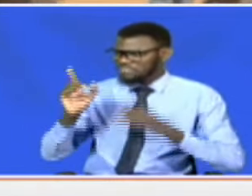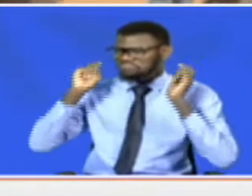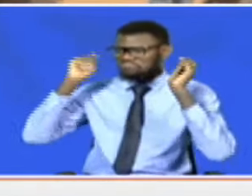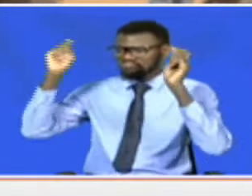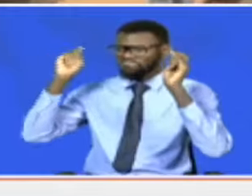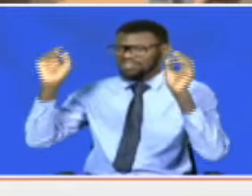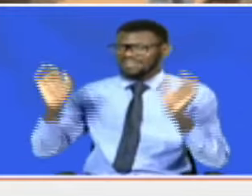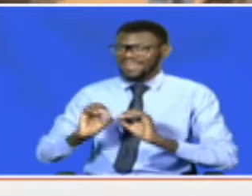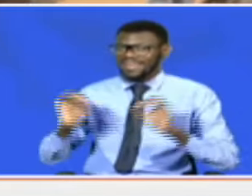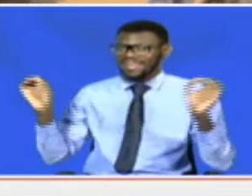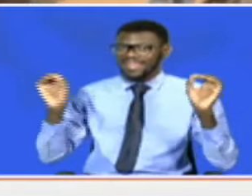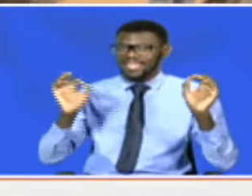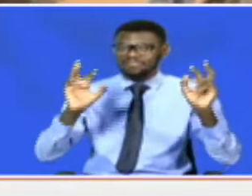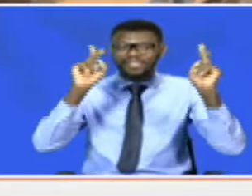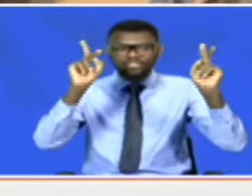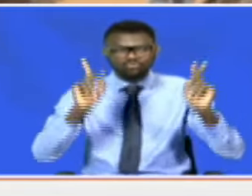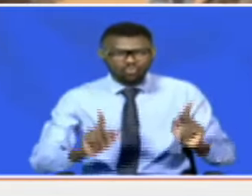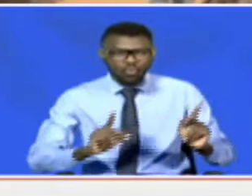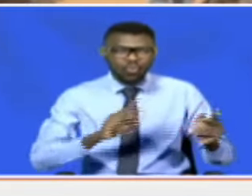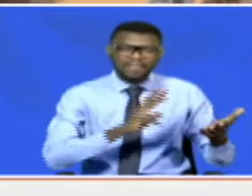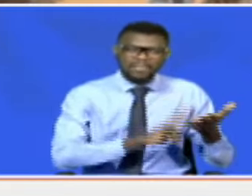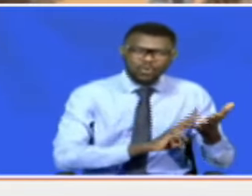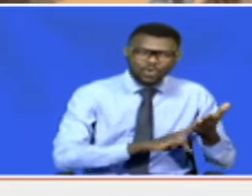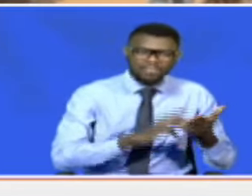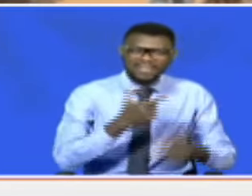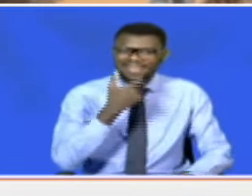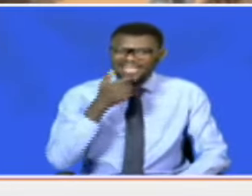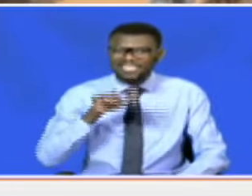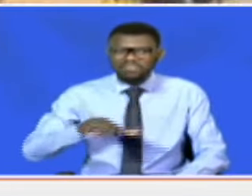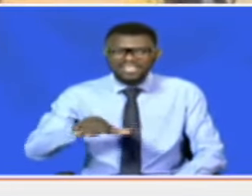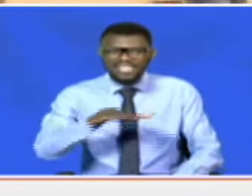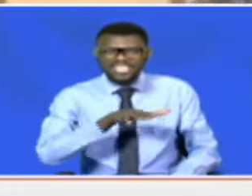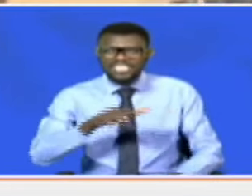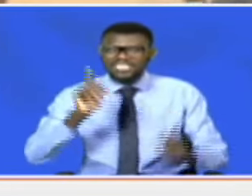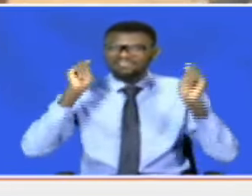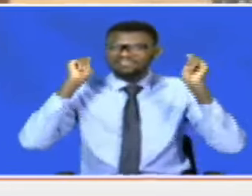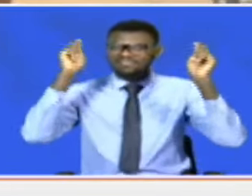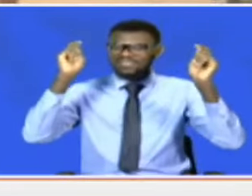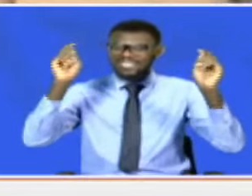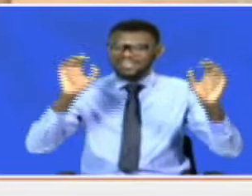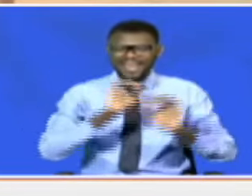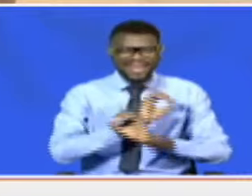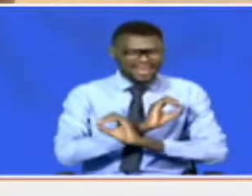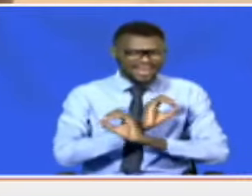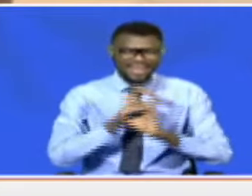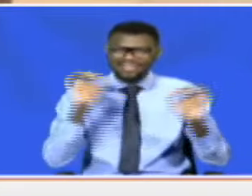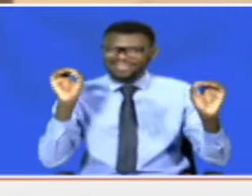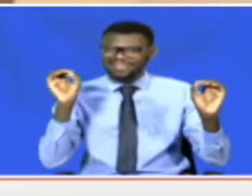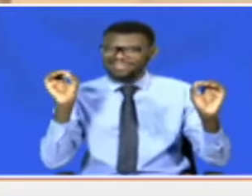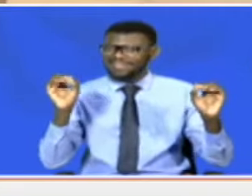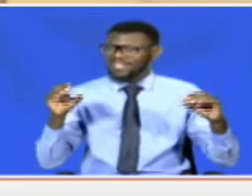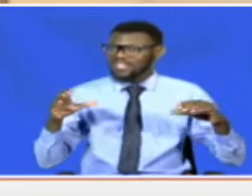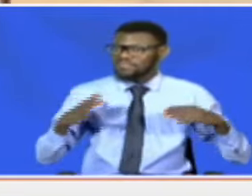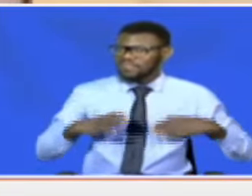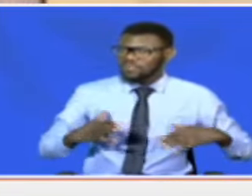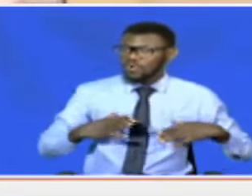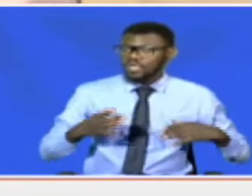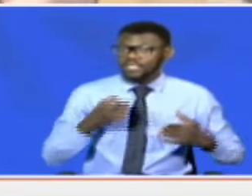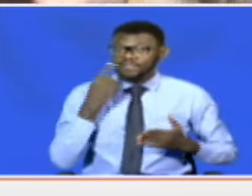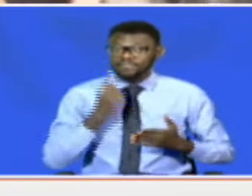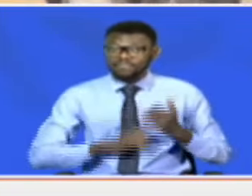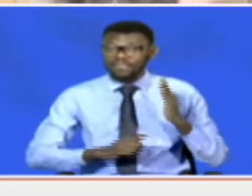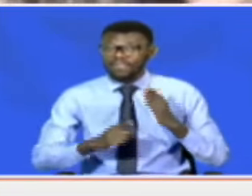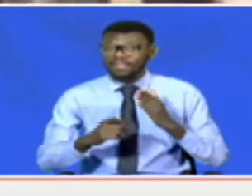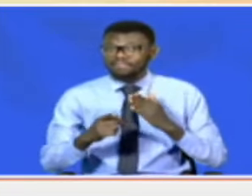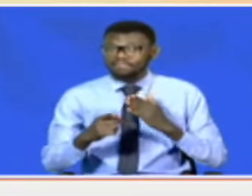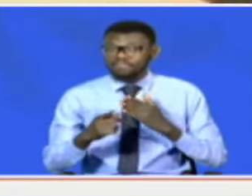Elsewhere in Kisumu, Migori and other parts of Nyanza, no demos were witnessed on Thursday, with some of the residents attributing this to inclusion